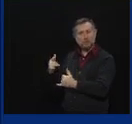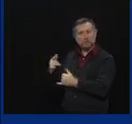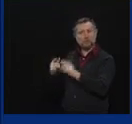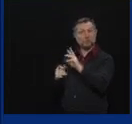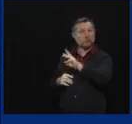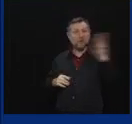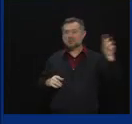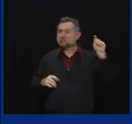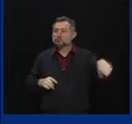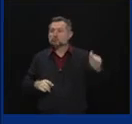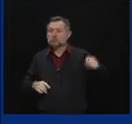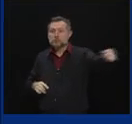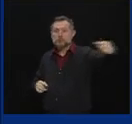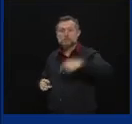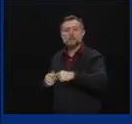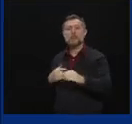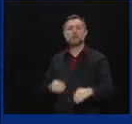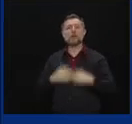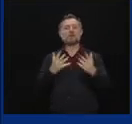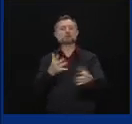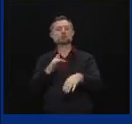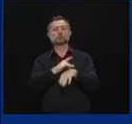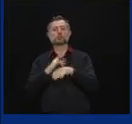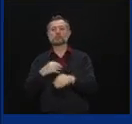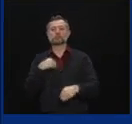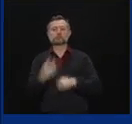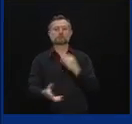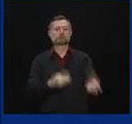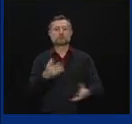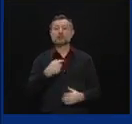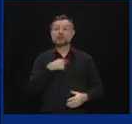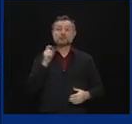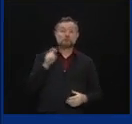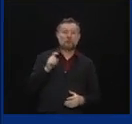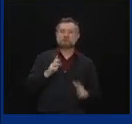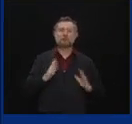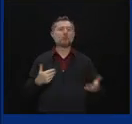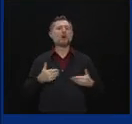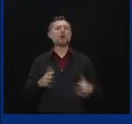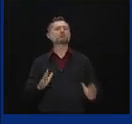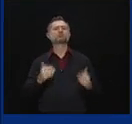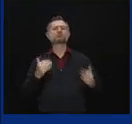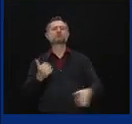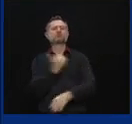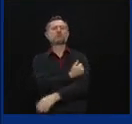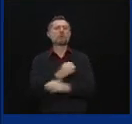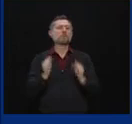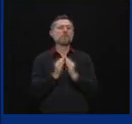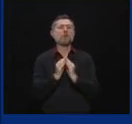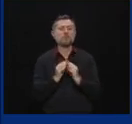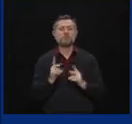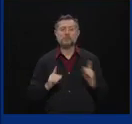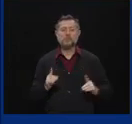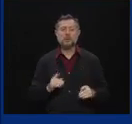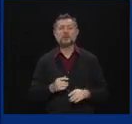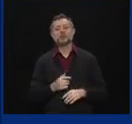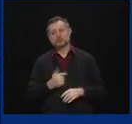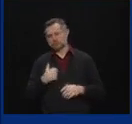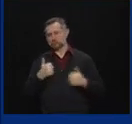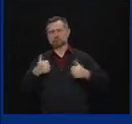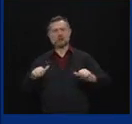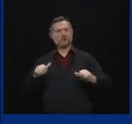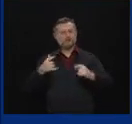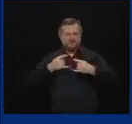that you need to make it happen. So let's get more shots in arms. Let's have more measures in place for social distancing and